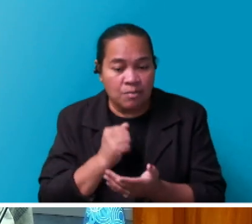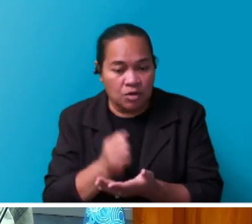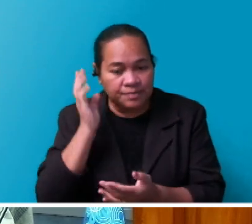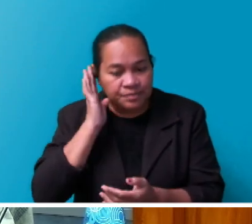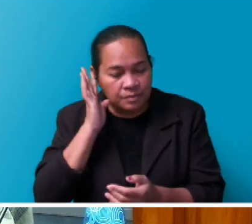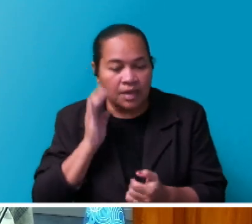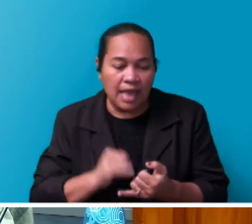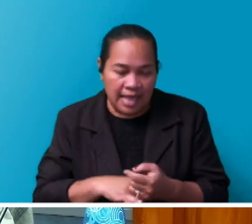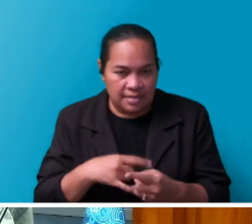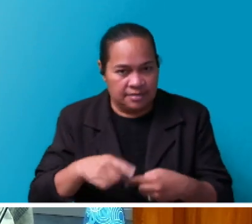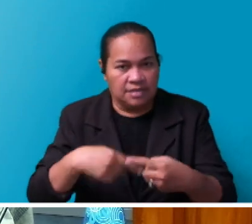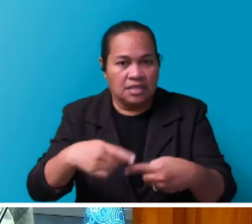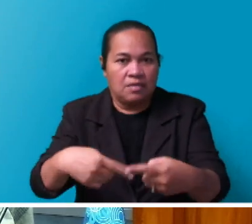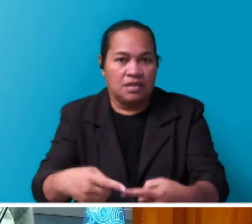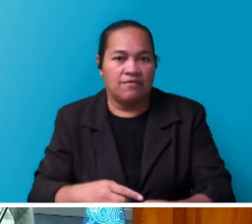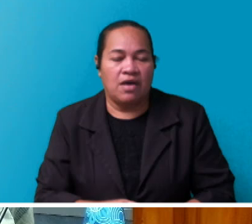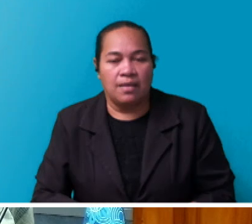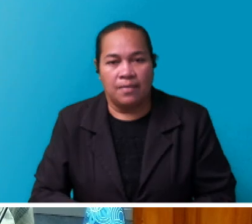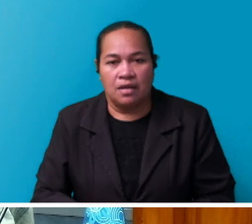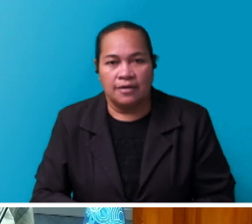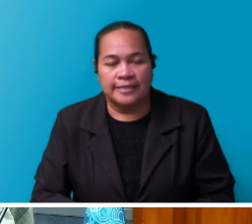sustainable development.